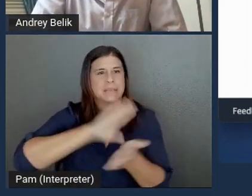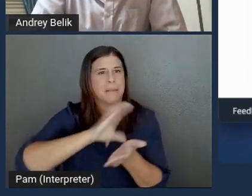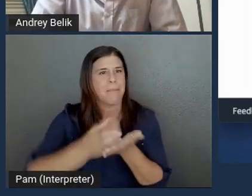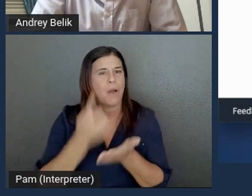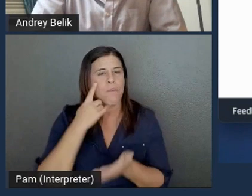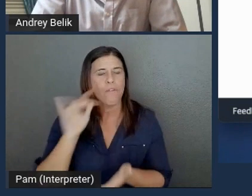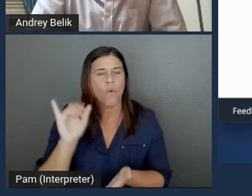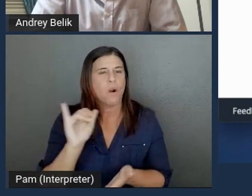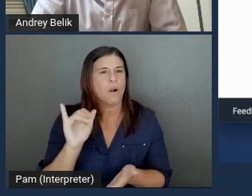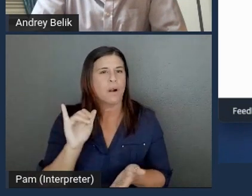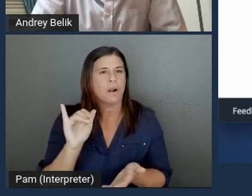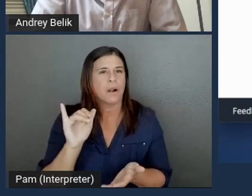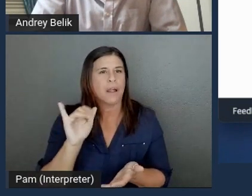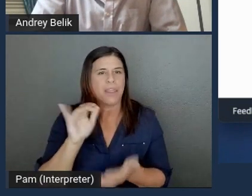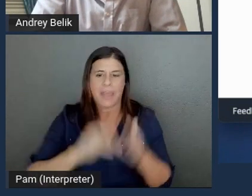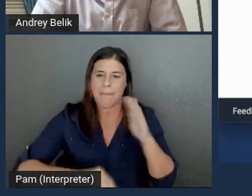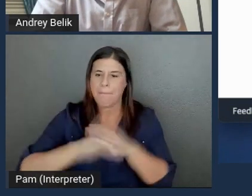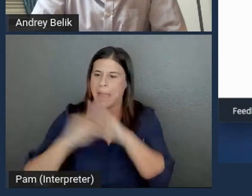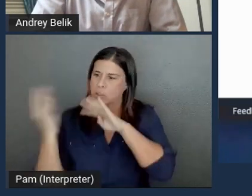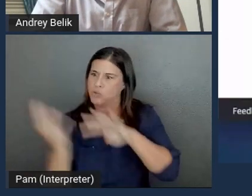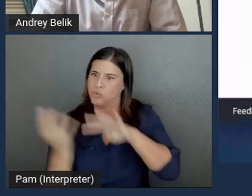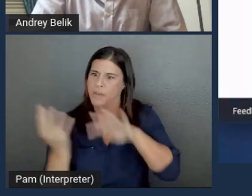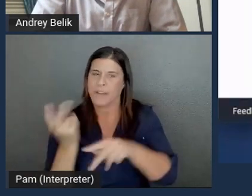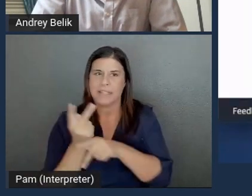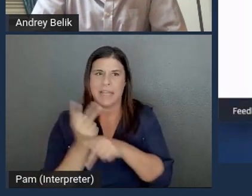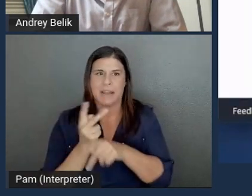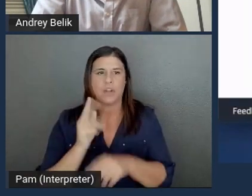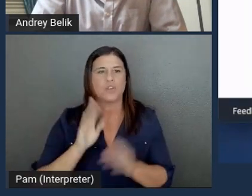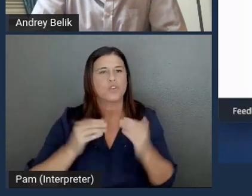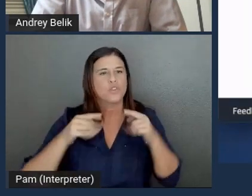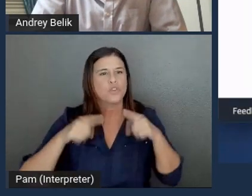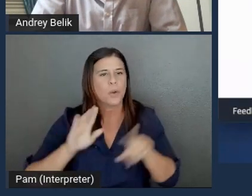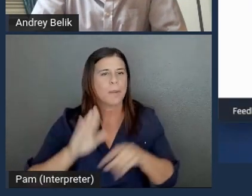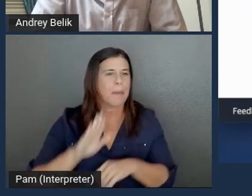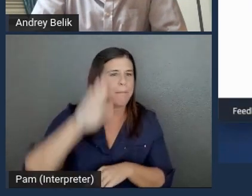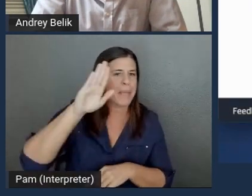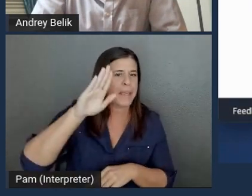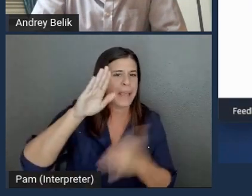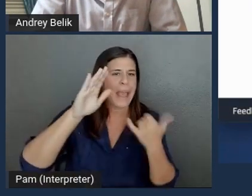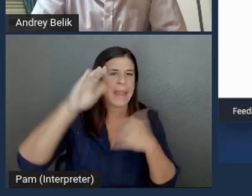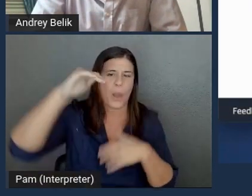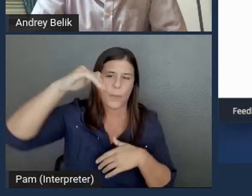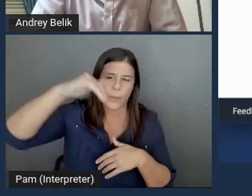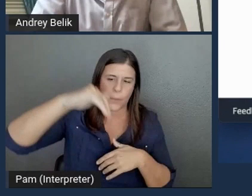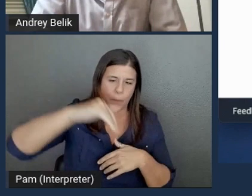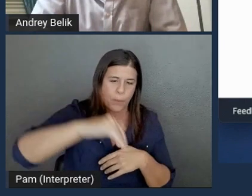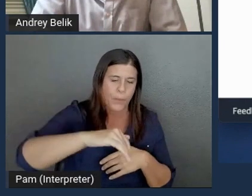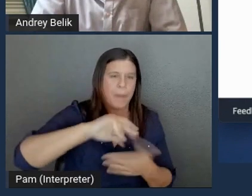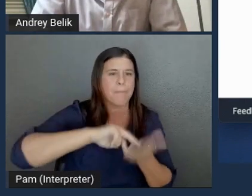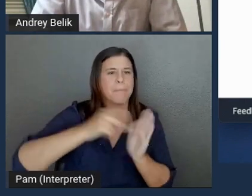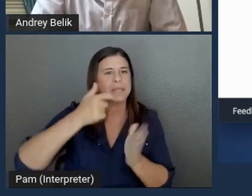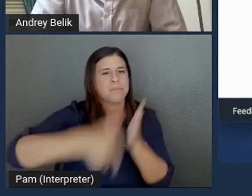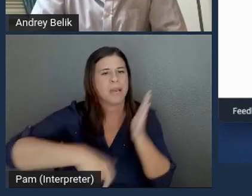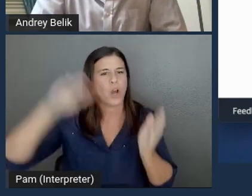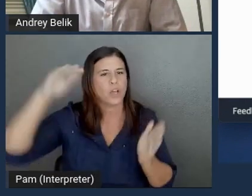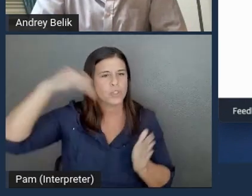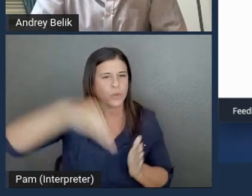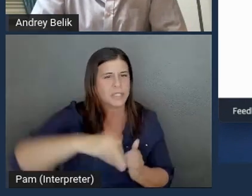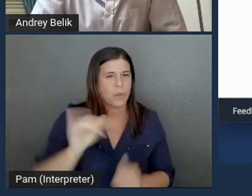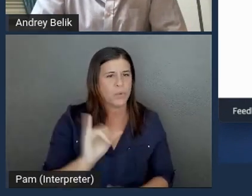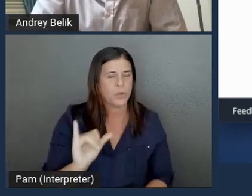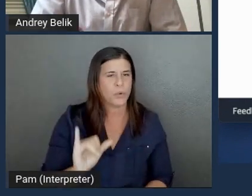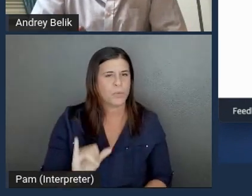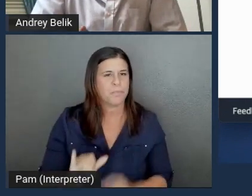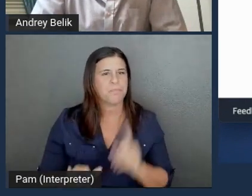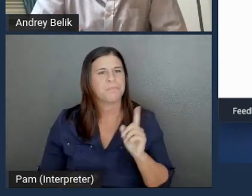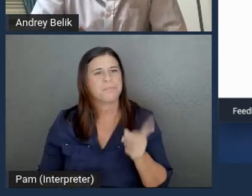for the max amount of traffic that I serve during my peak, and now I can actually auto scale down. Yeah, and that's